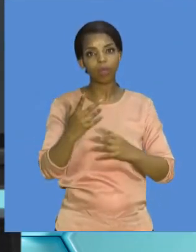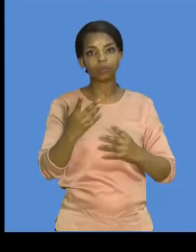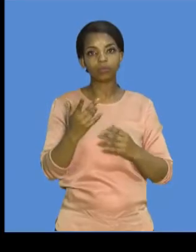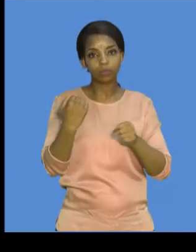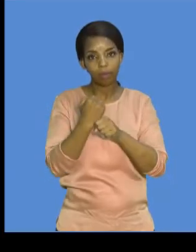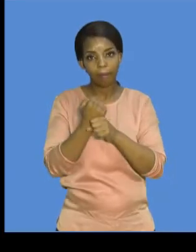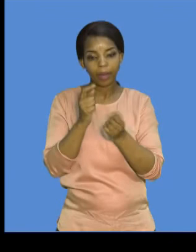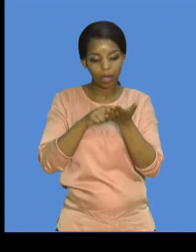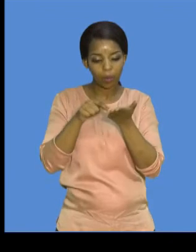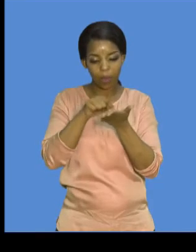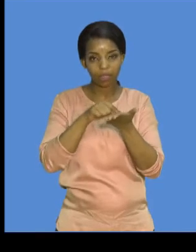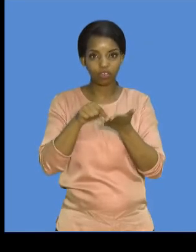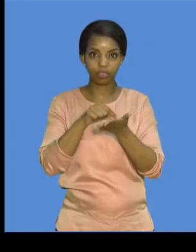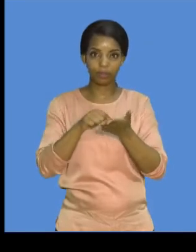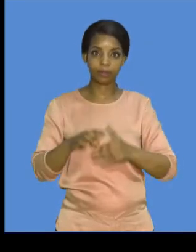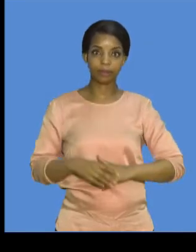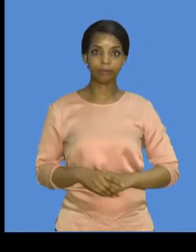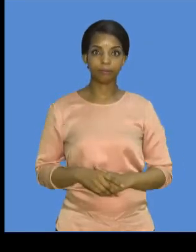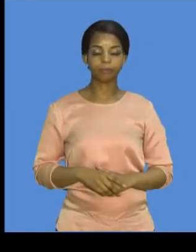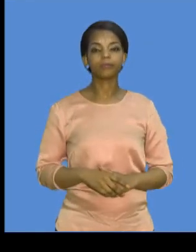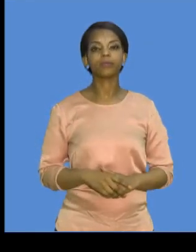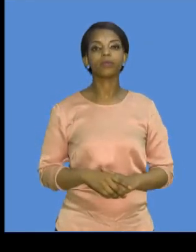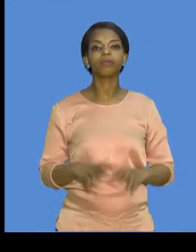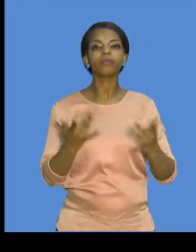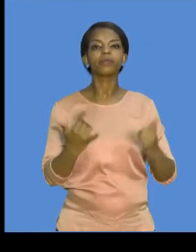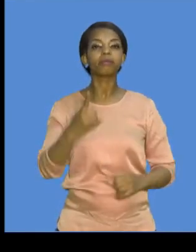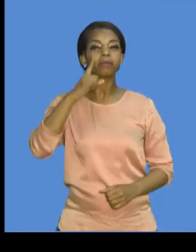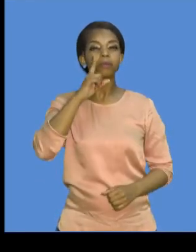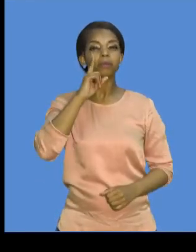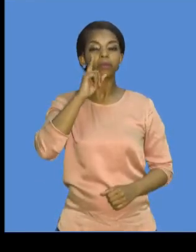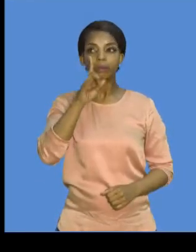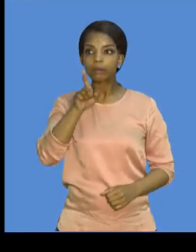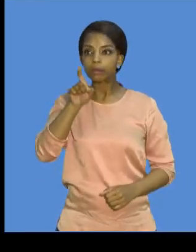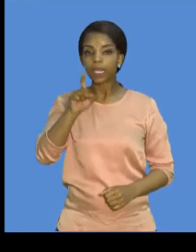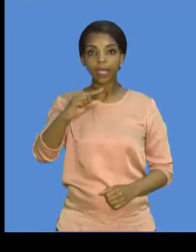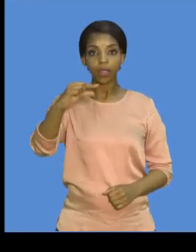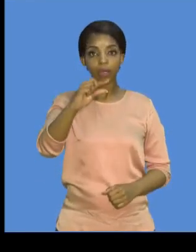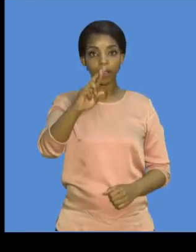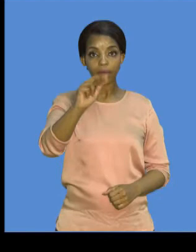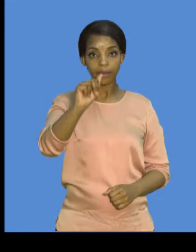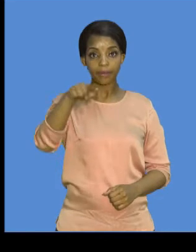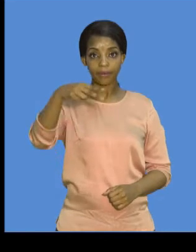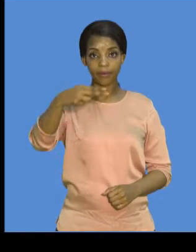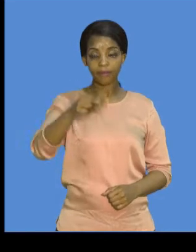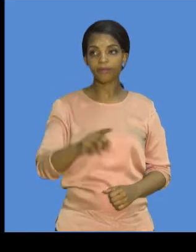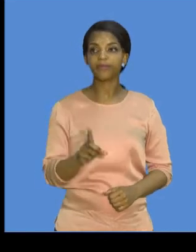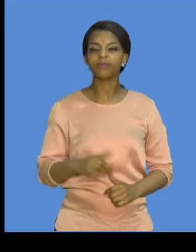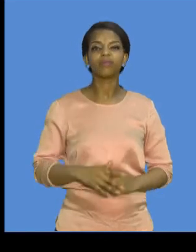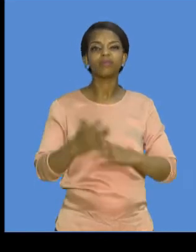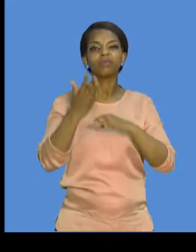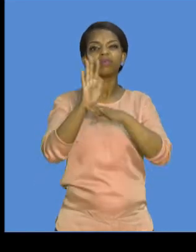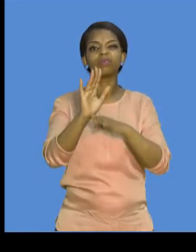that. Now, if we look at some graphs, this is a graph that shows the spread